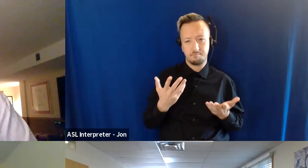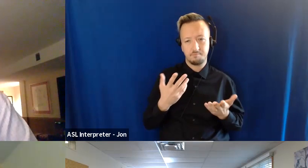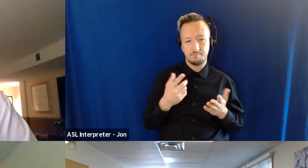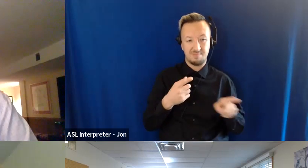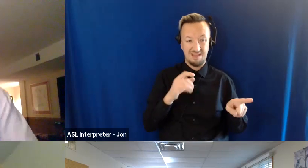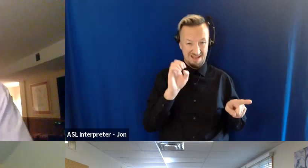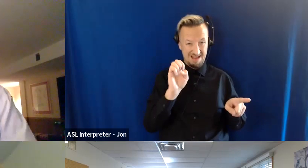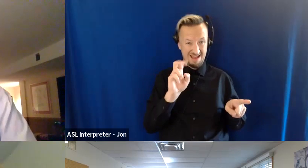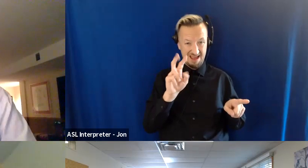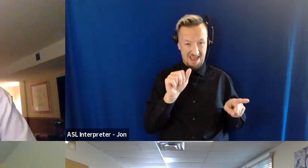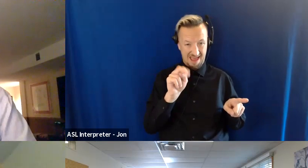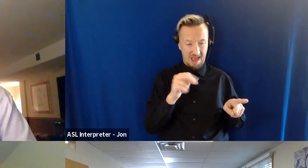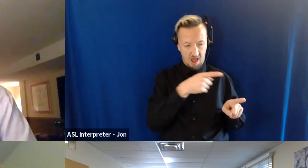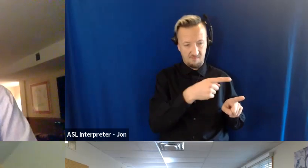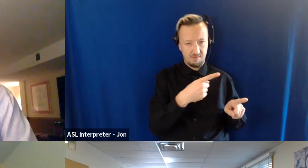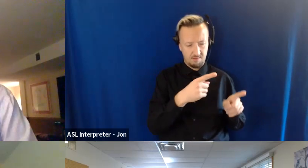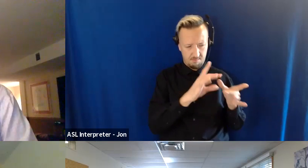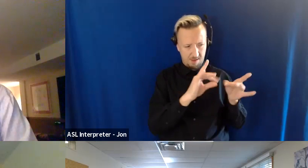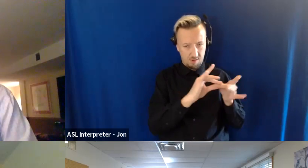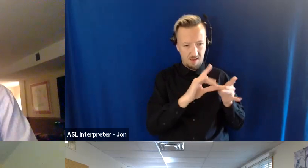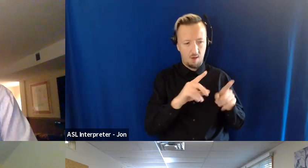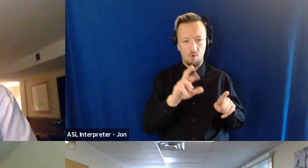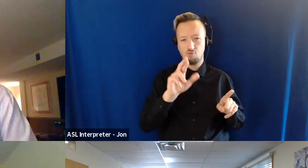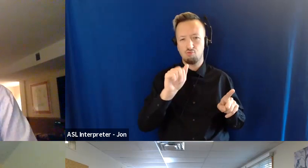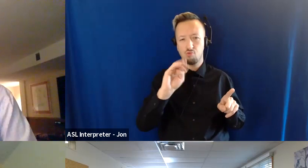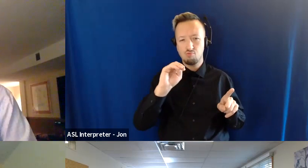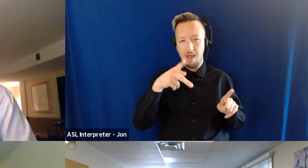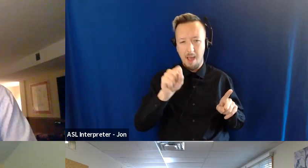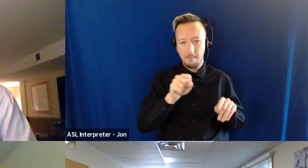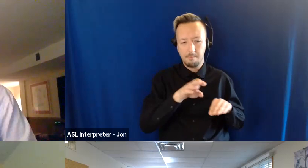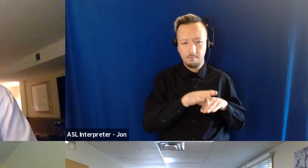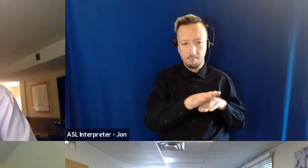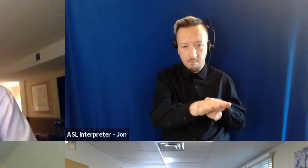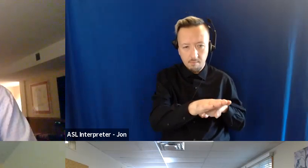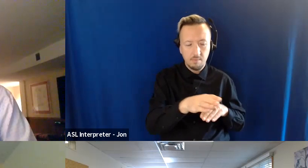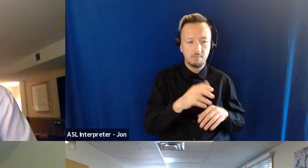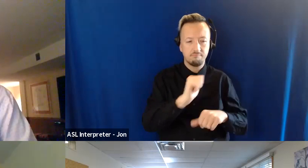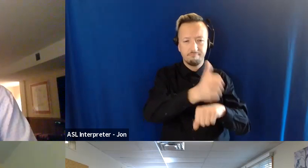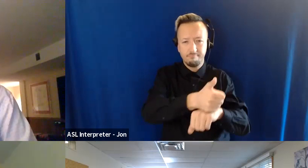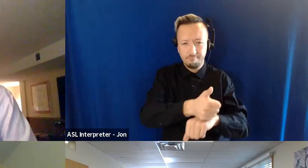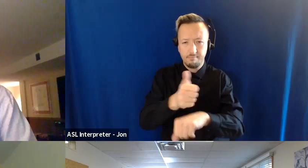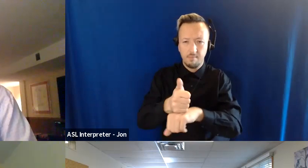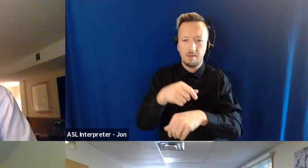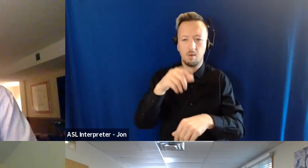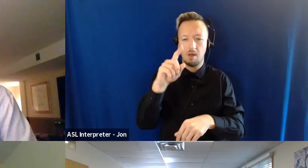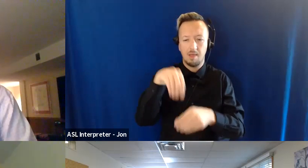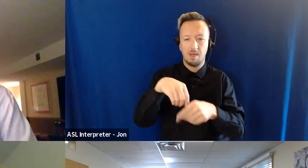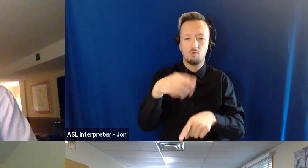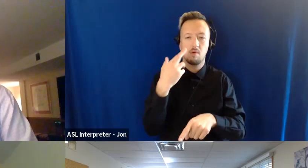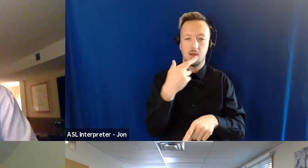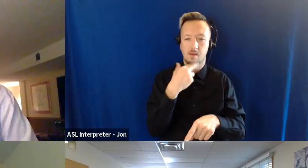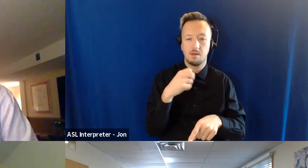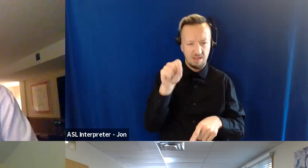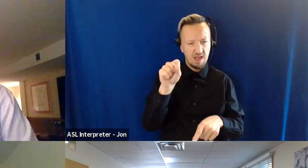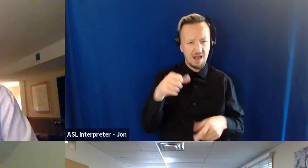Evan, I think, said about the ramps and being in restaurants. I mean, we do have